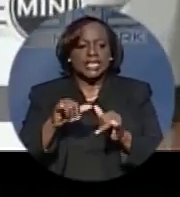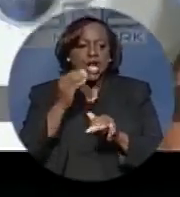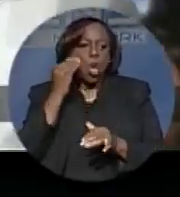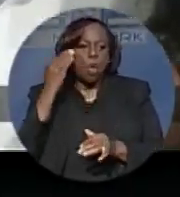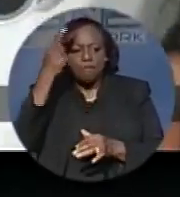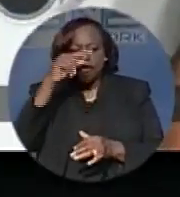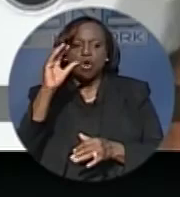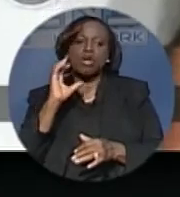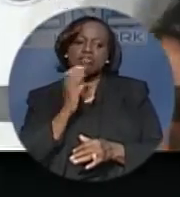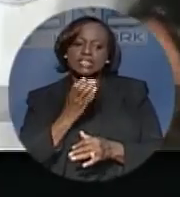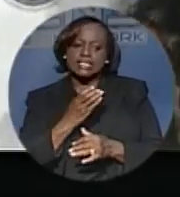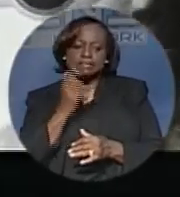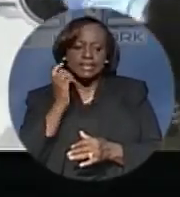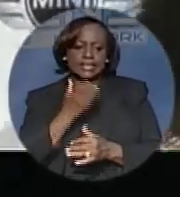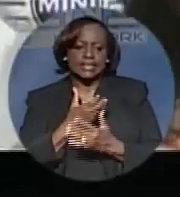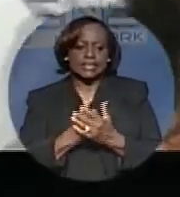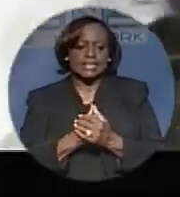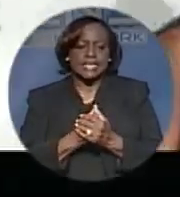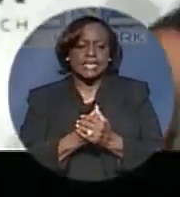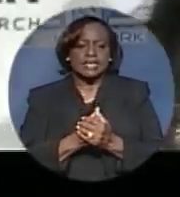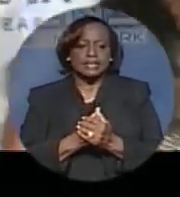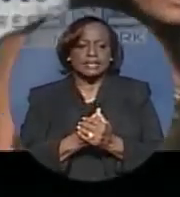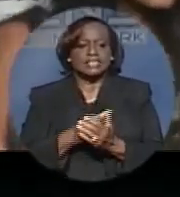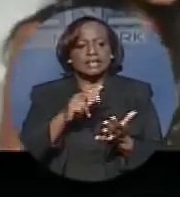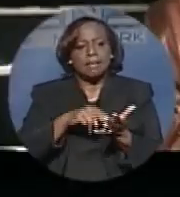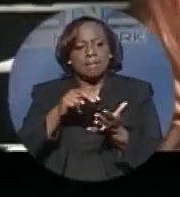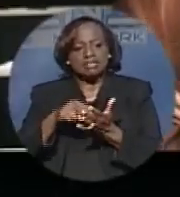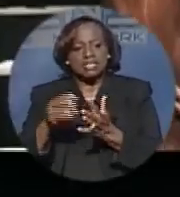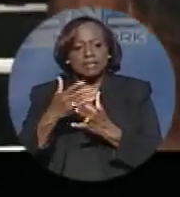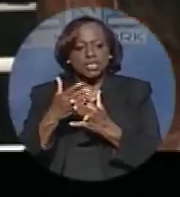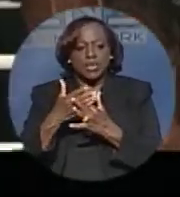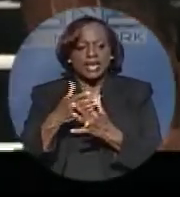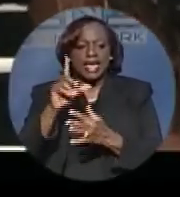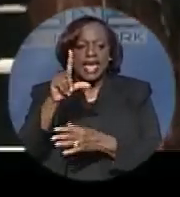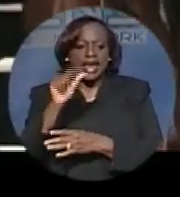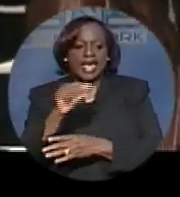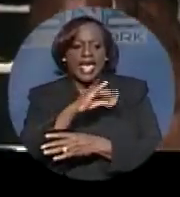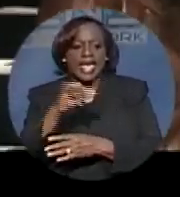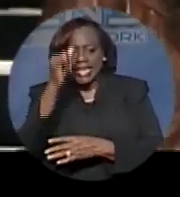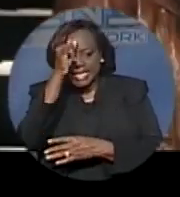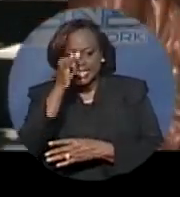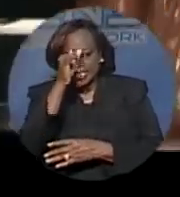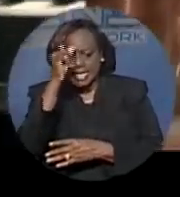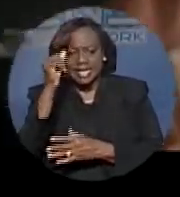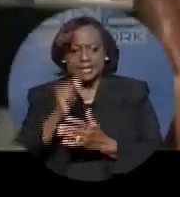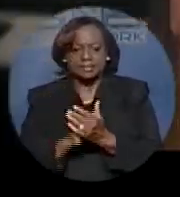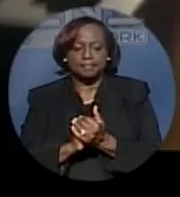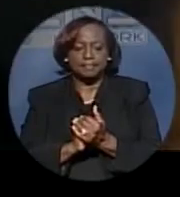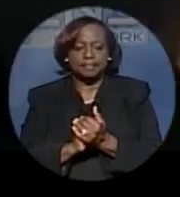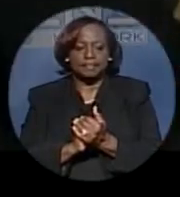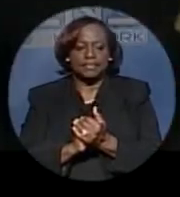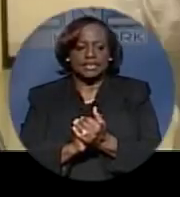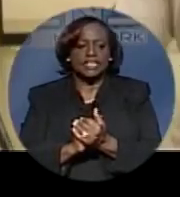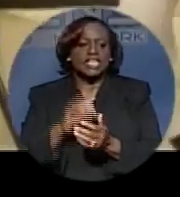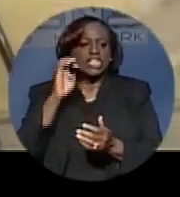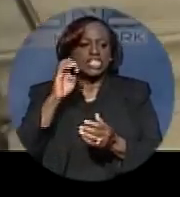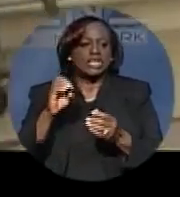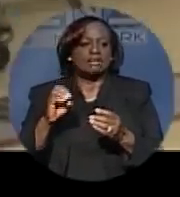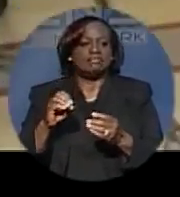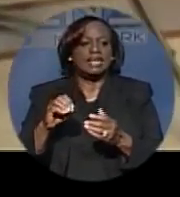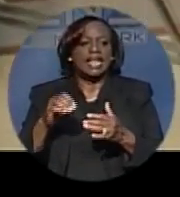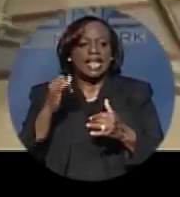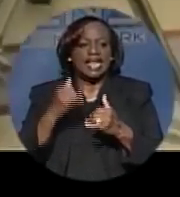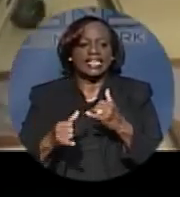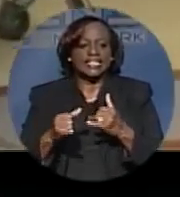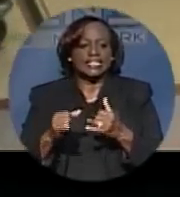a budding acting career with modeling, bouncing between Los Angeles and Italy, where Fox just wrapped production on her latest film,